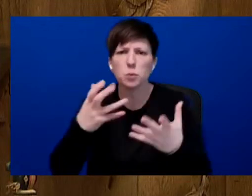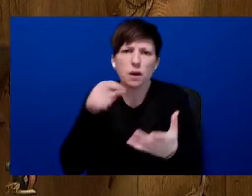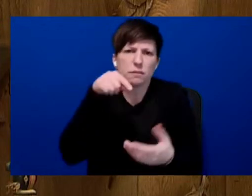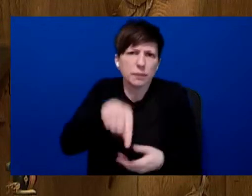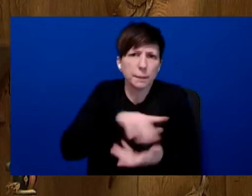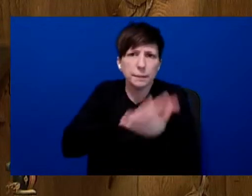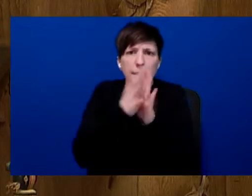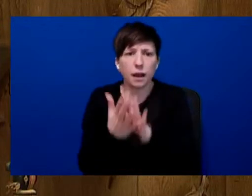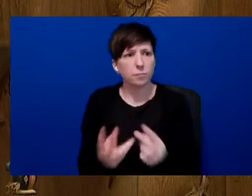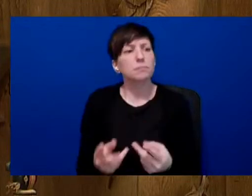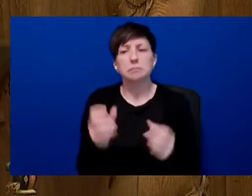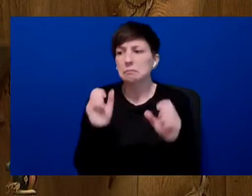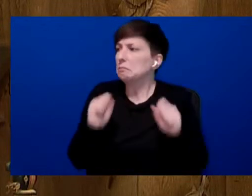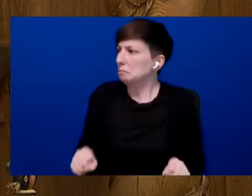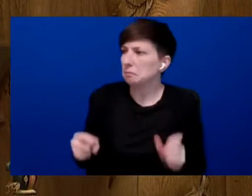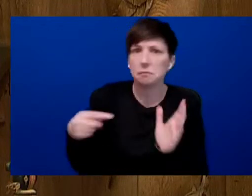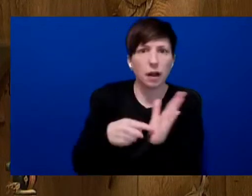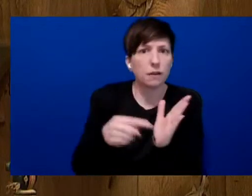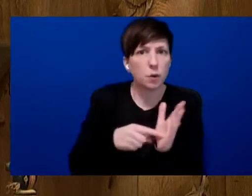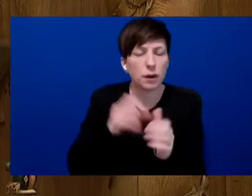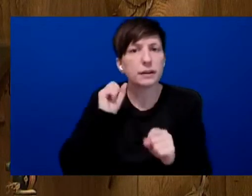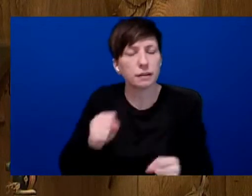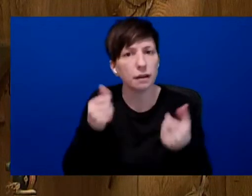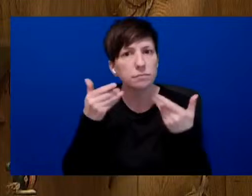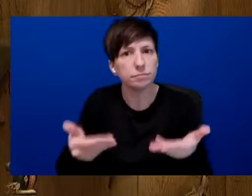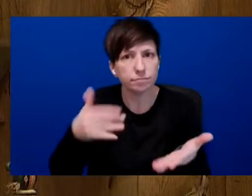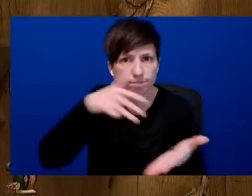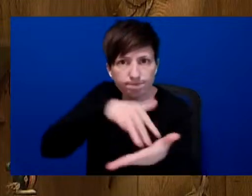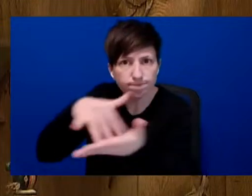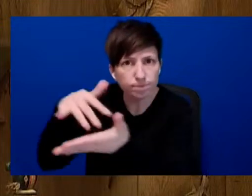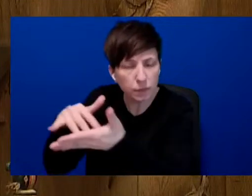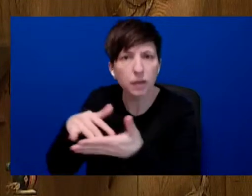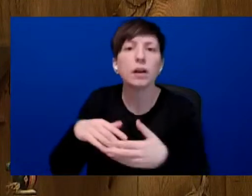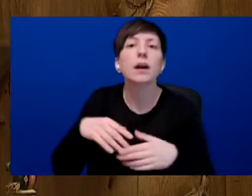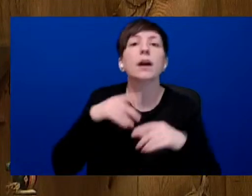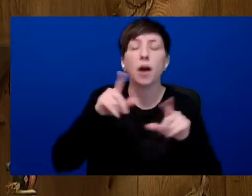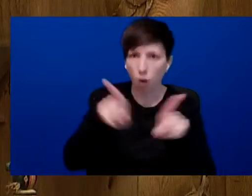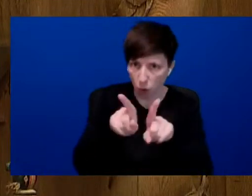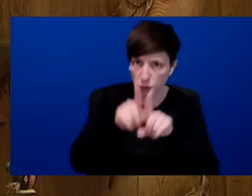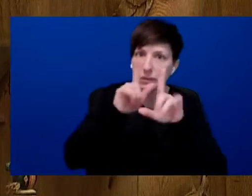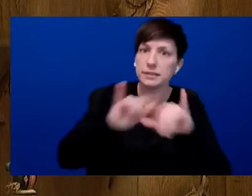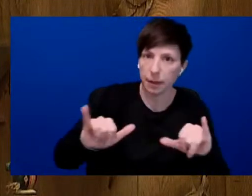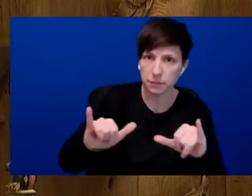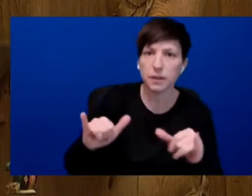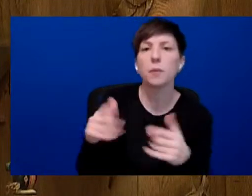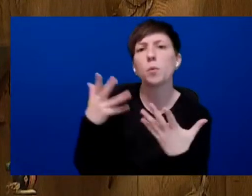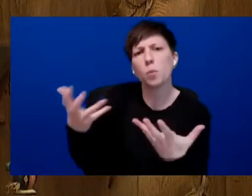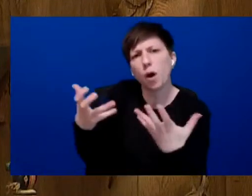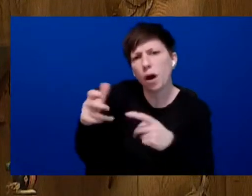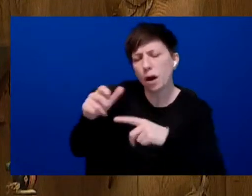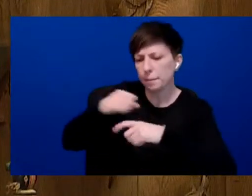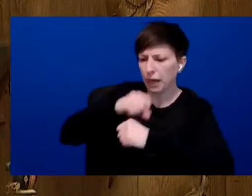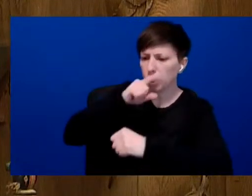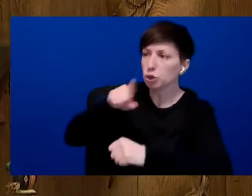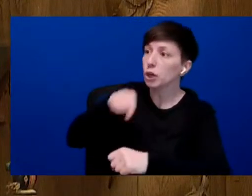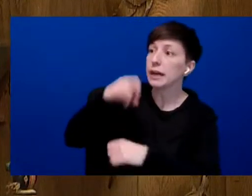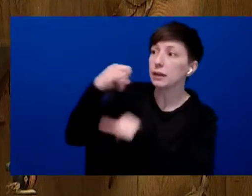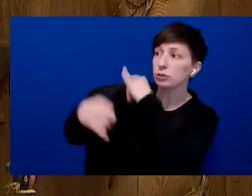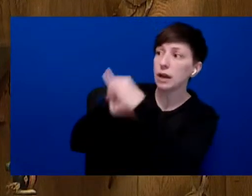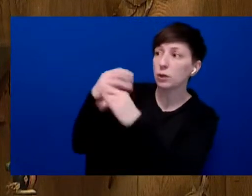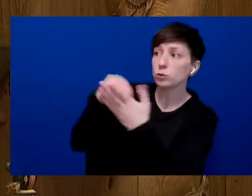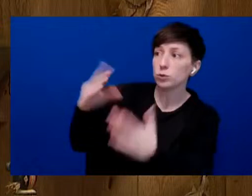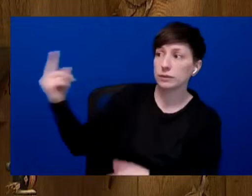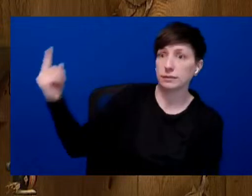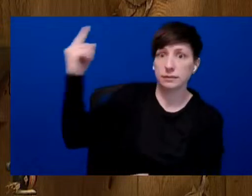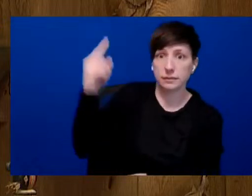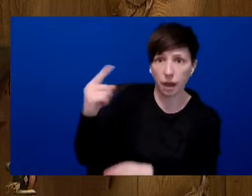new safeguards to make sure our international education programs are training people for the skills we need. These new measures